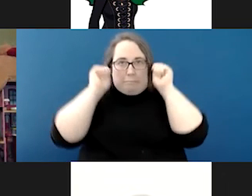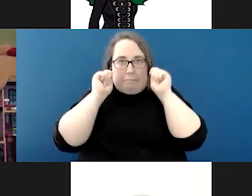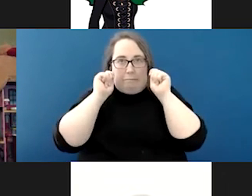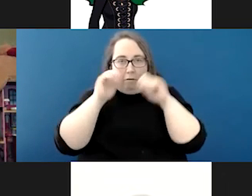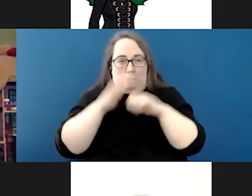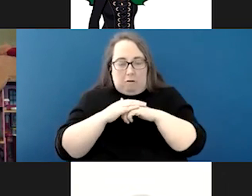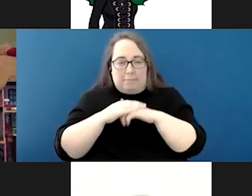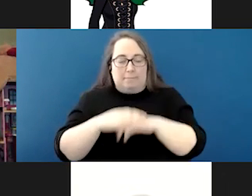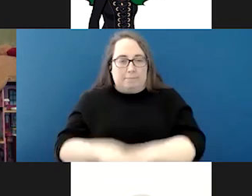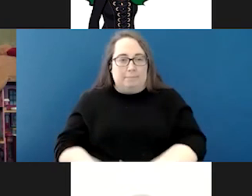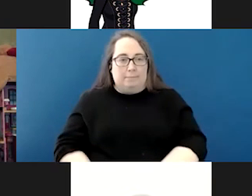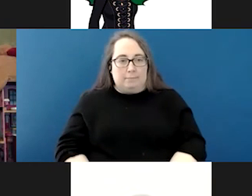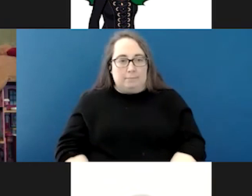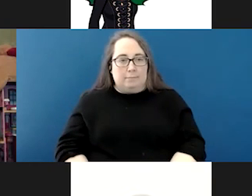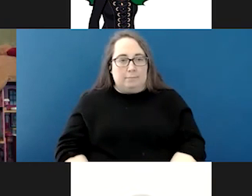Okay.